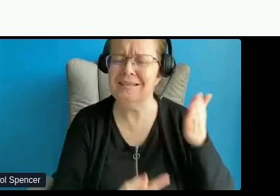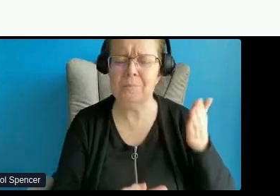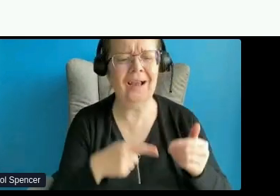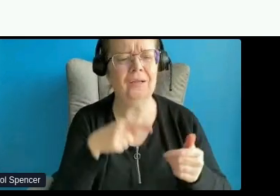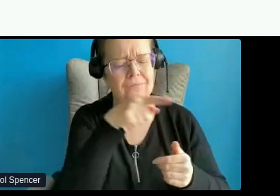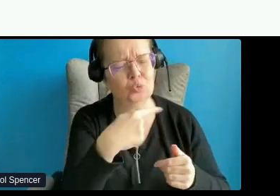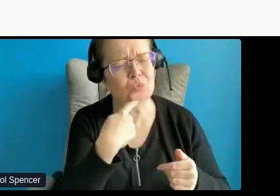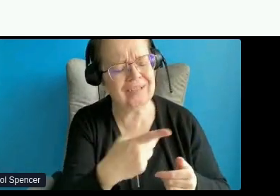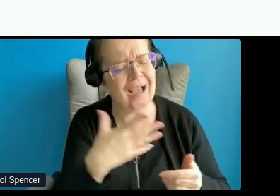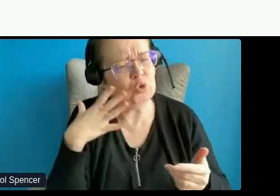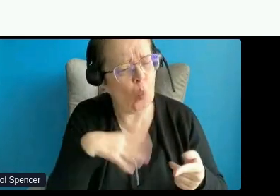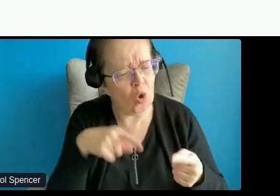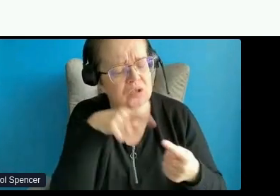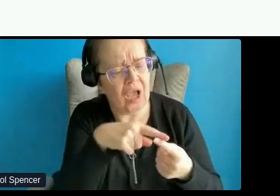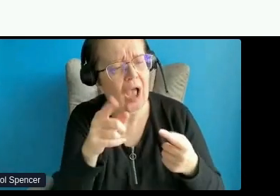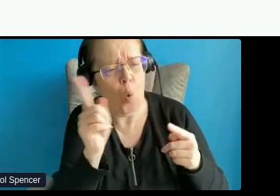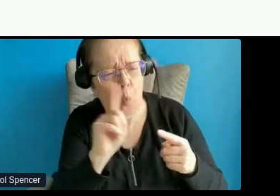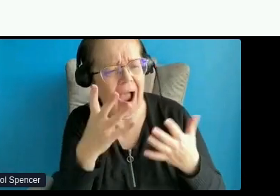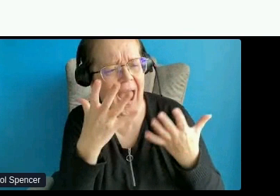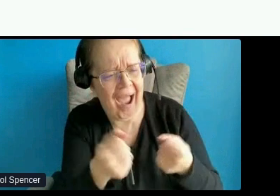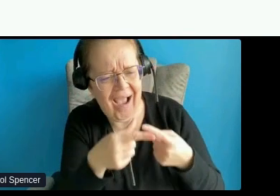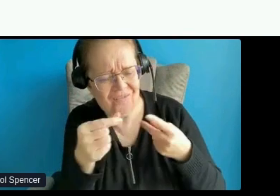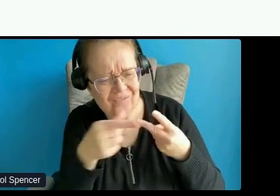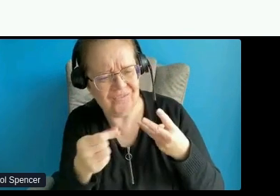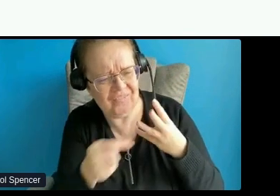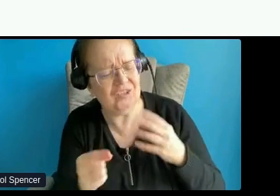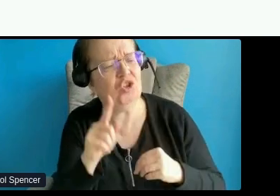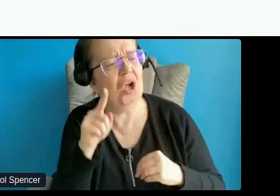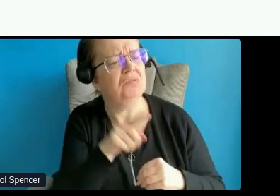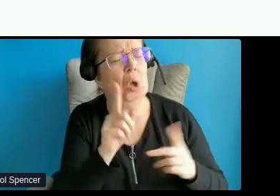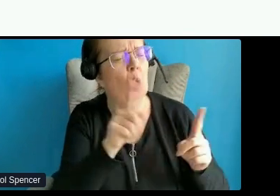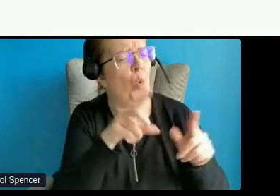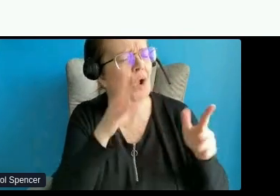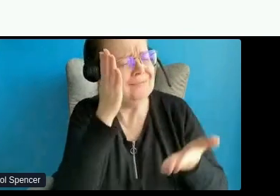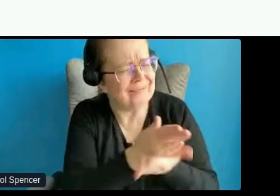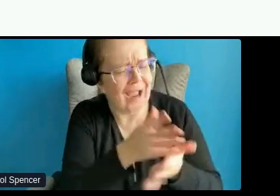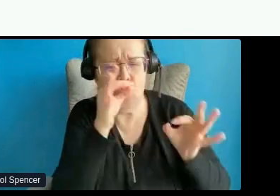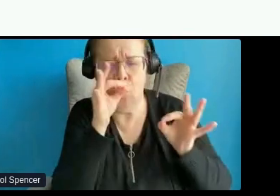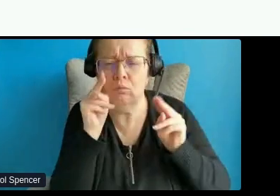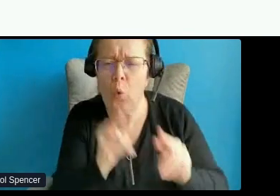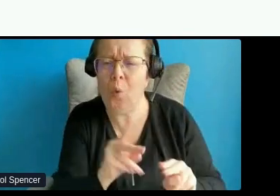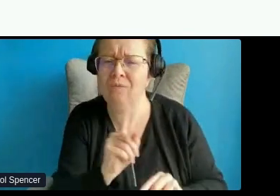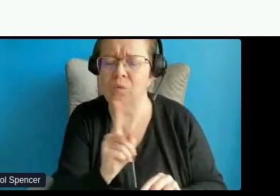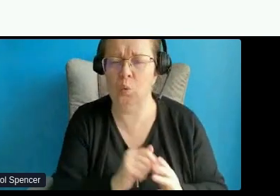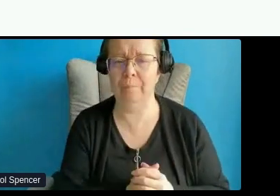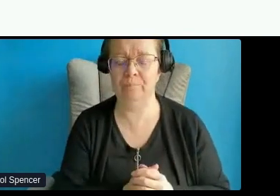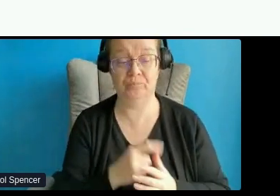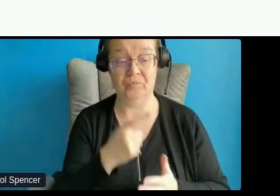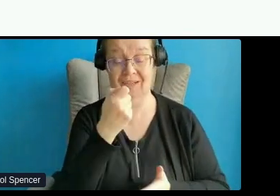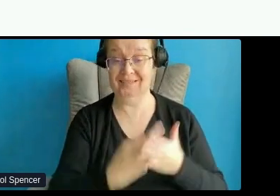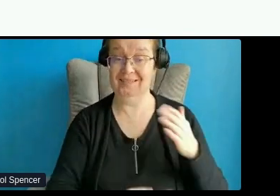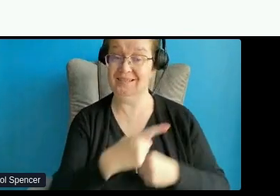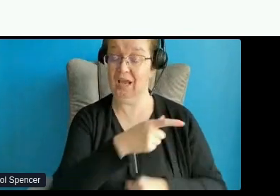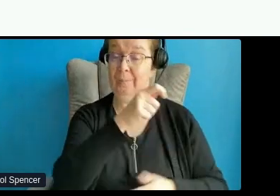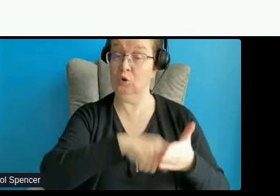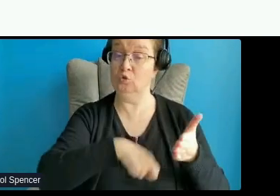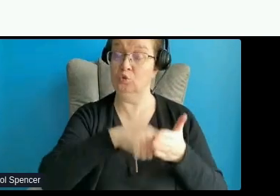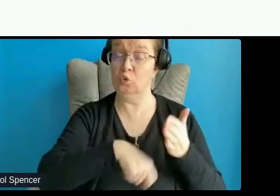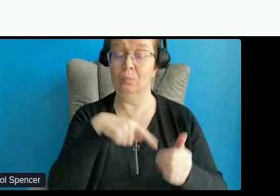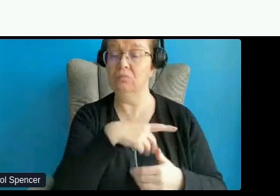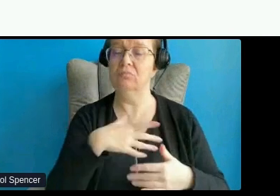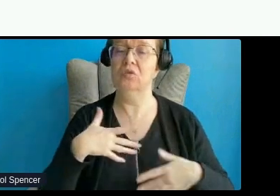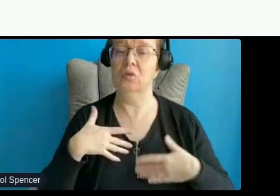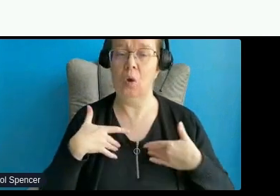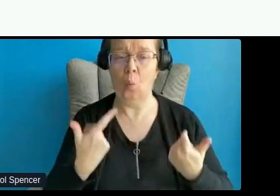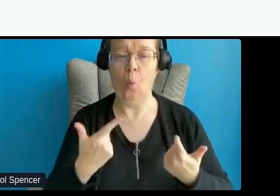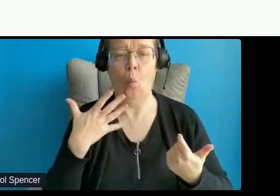for the features and spec of a product or service? So disabled consumers, we found, were looking for products